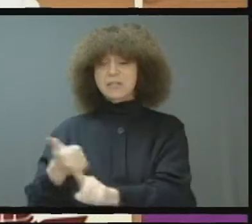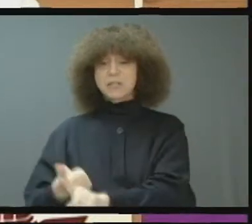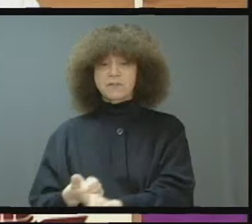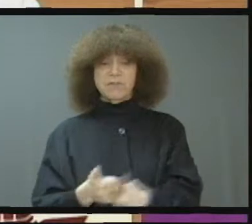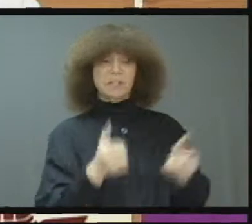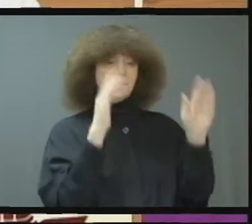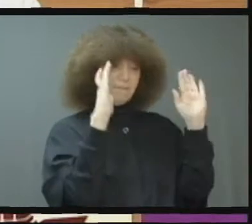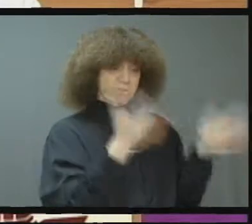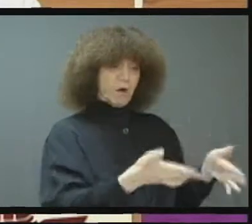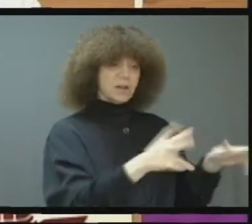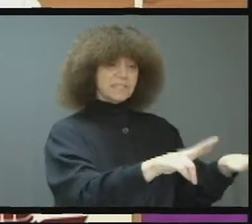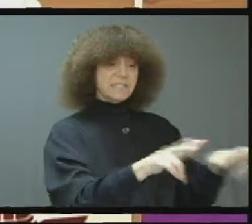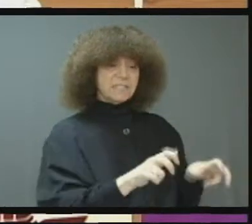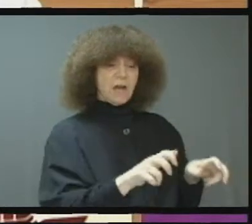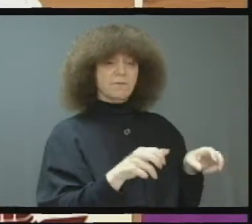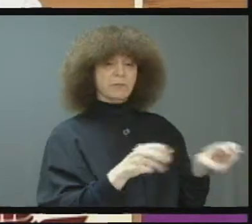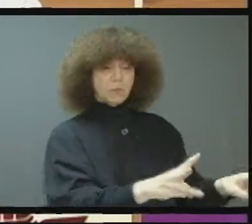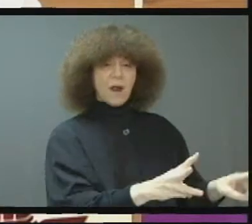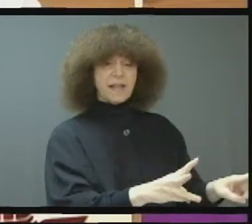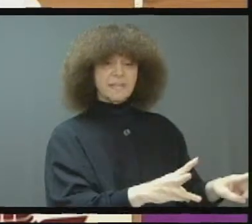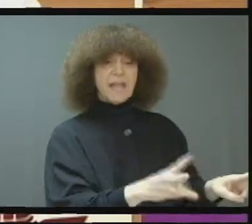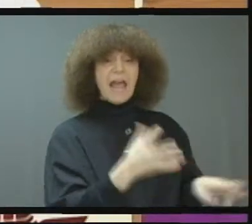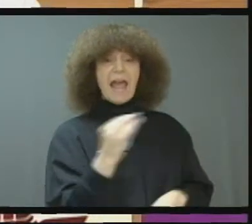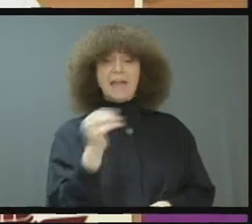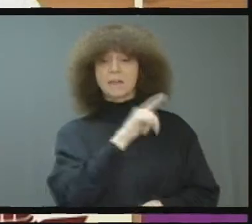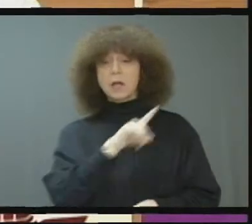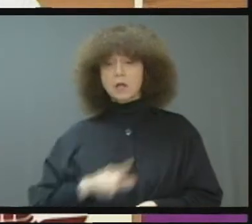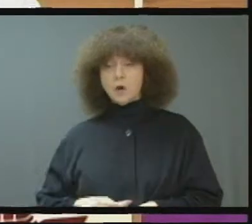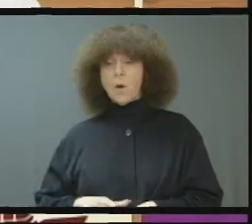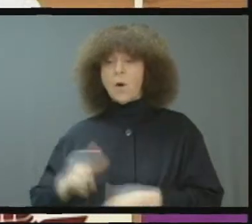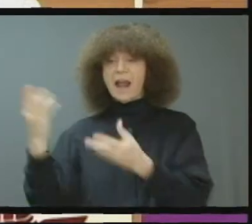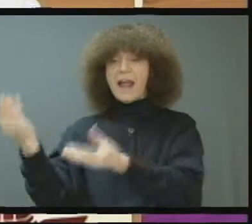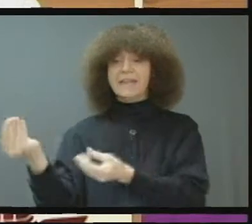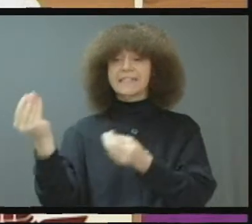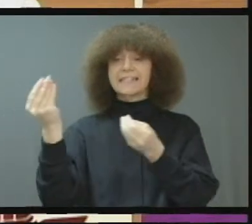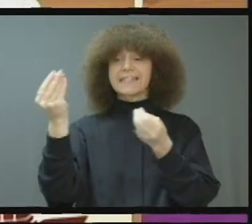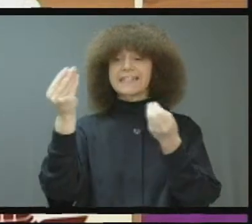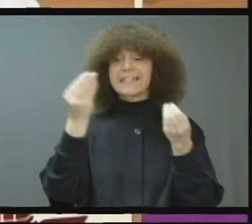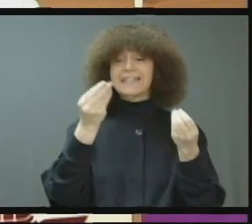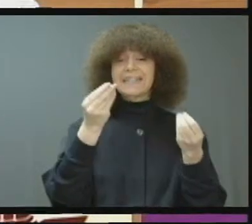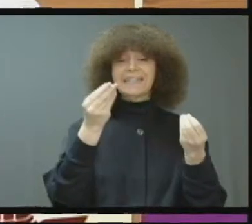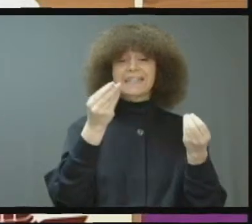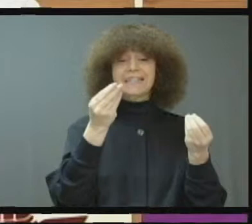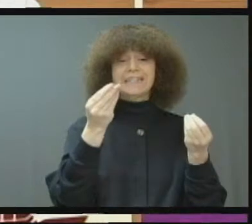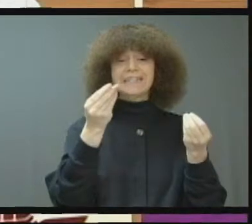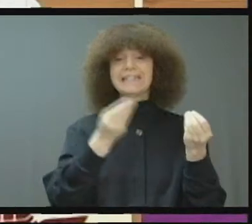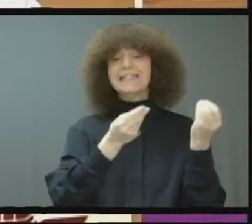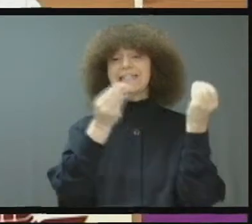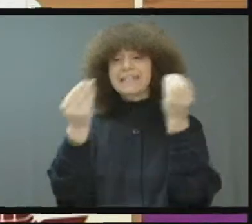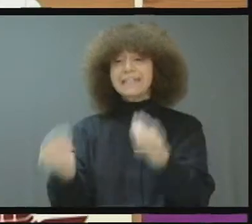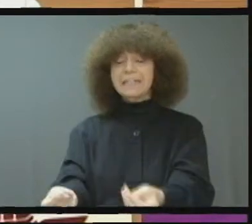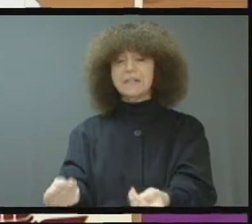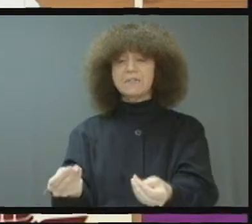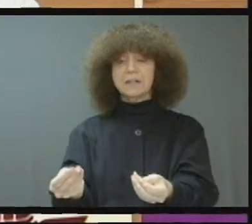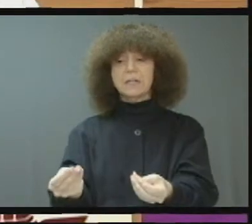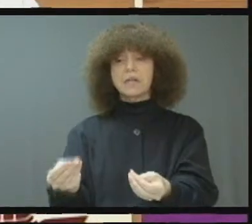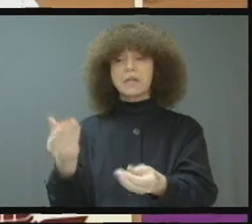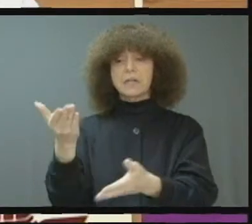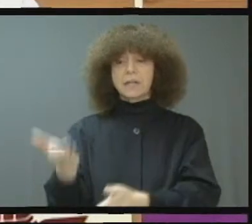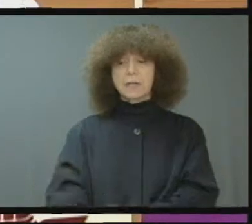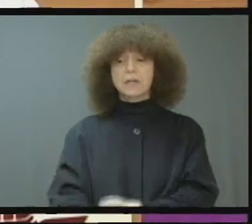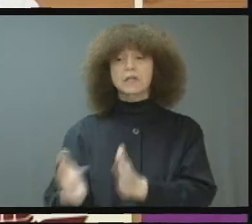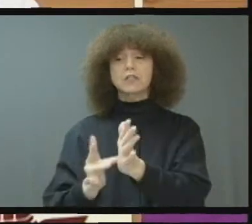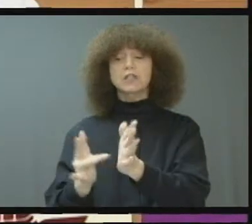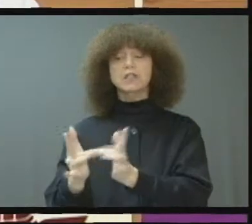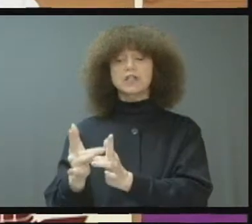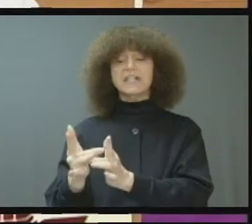way. And the Lord has laid on him the iniquity of us all." Iniquity means sins.